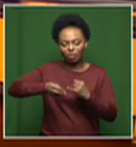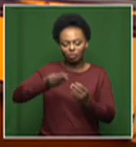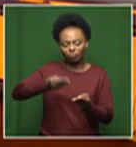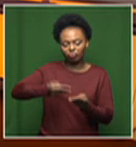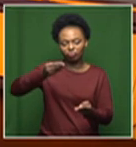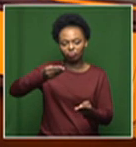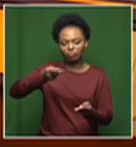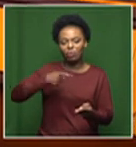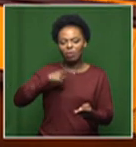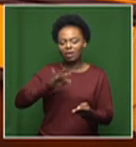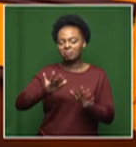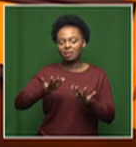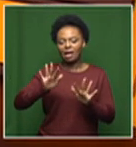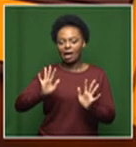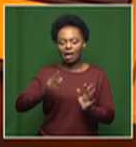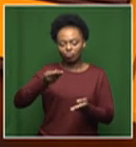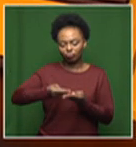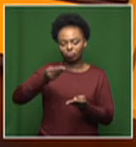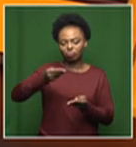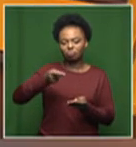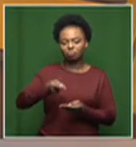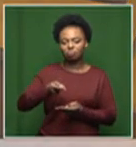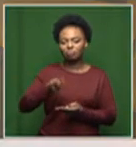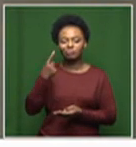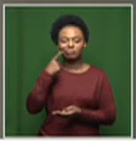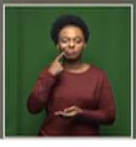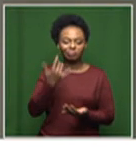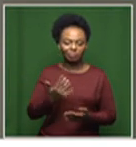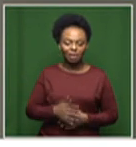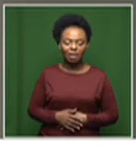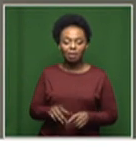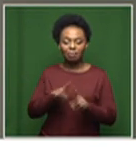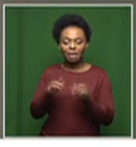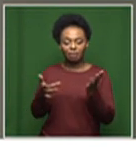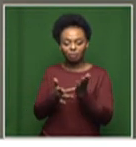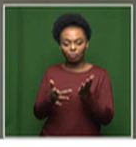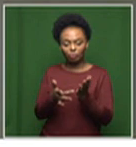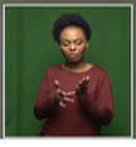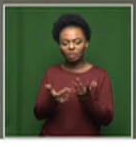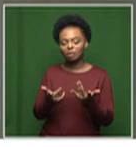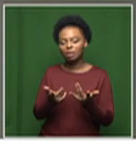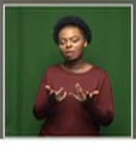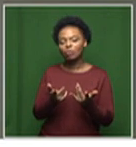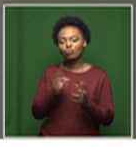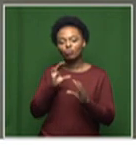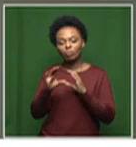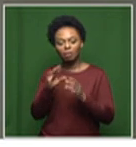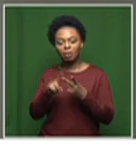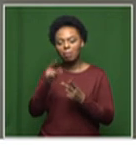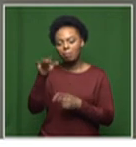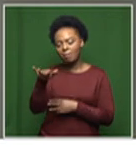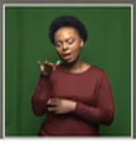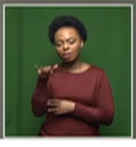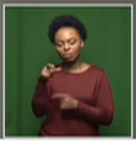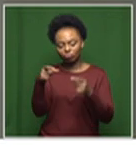any surfaces or objects. So, with the help of a technology called near-field communication, bank cards and